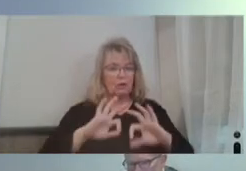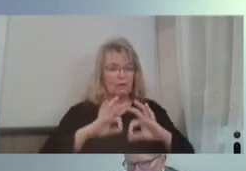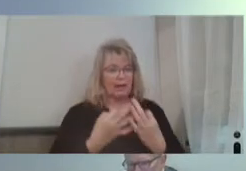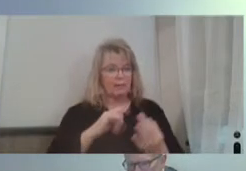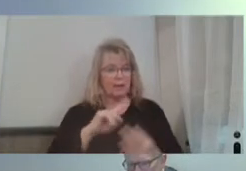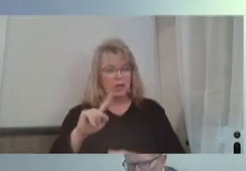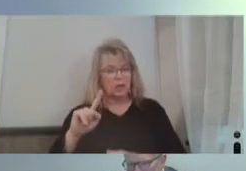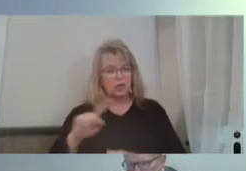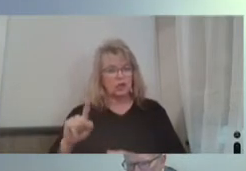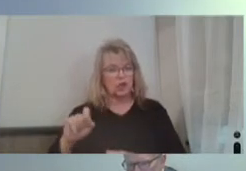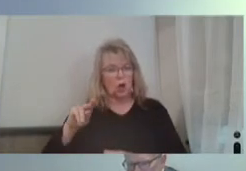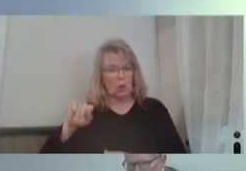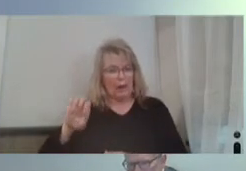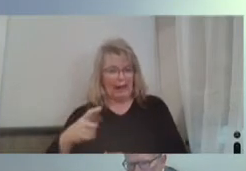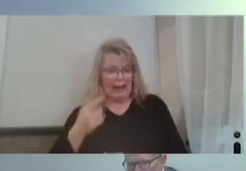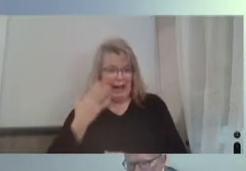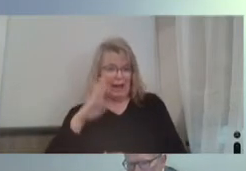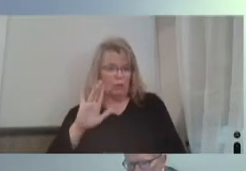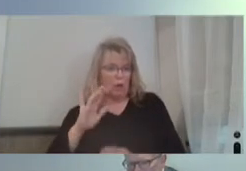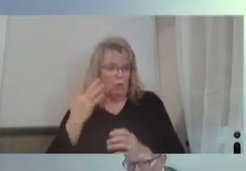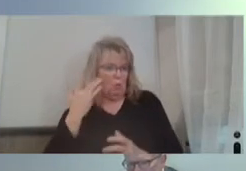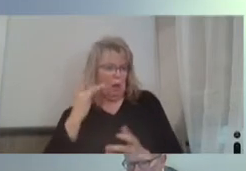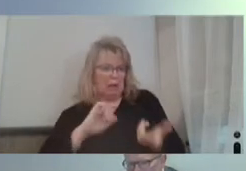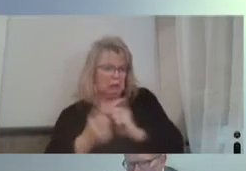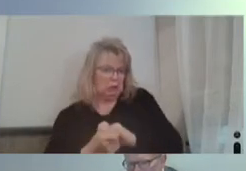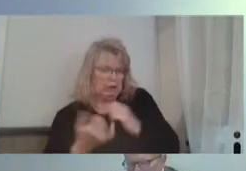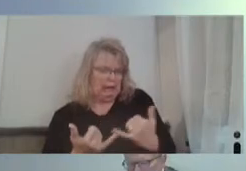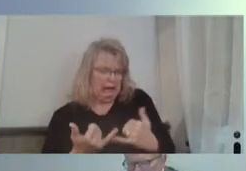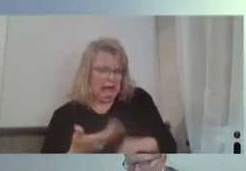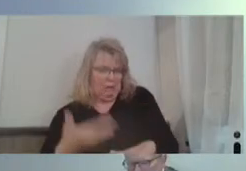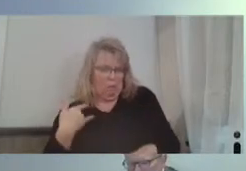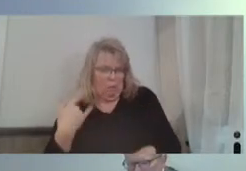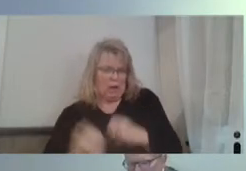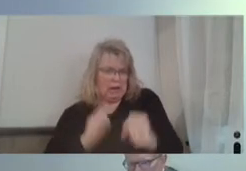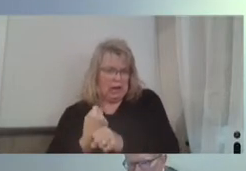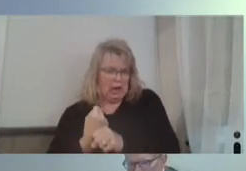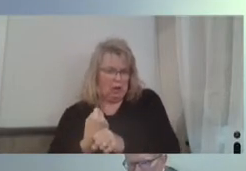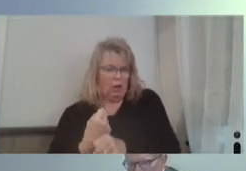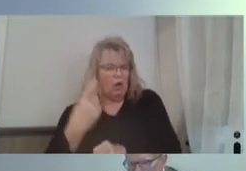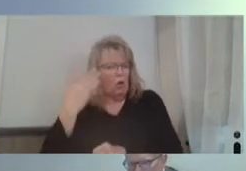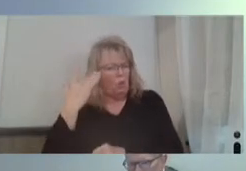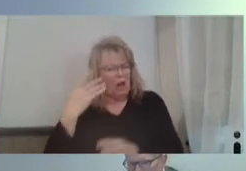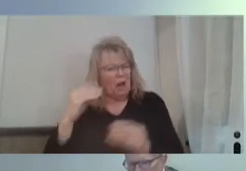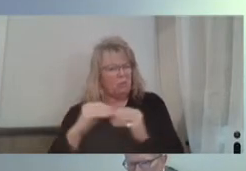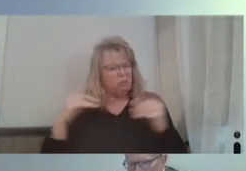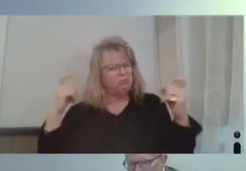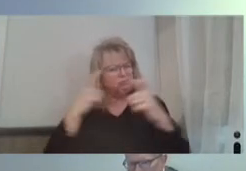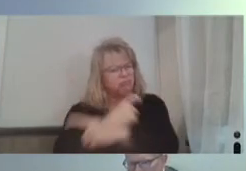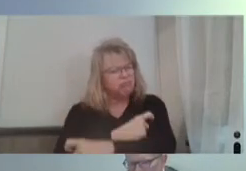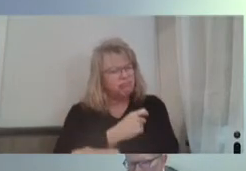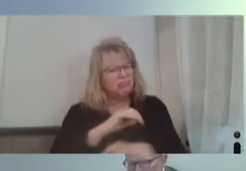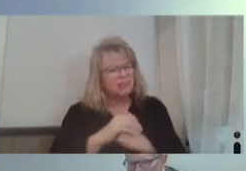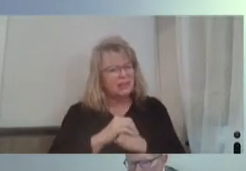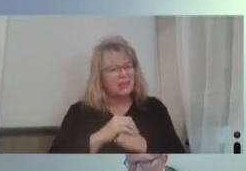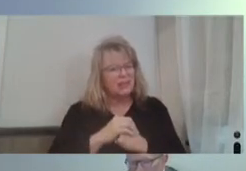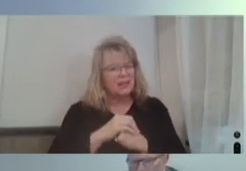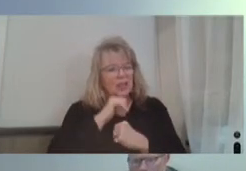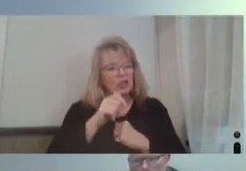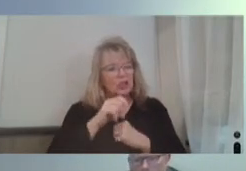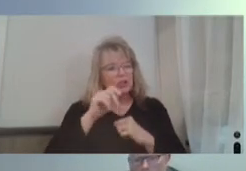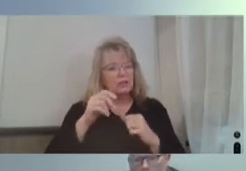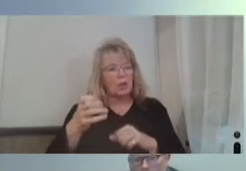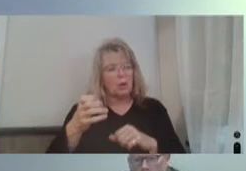that would give us this aha moment, but why would we, rather than make things more complex, just not go back and reverse 2.1 if that's what we're